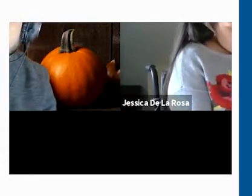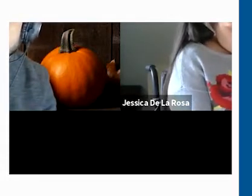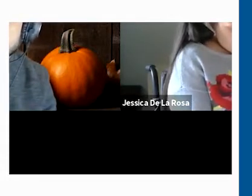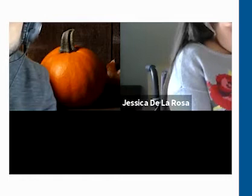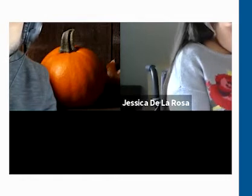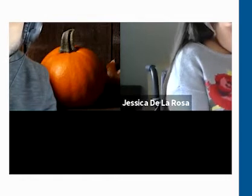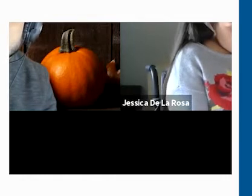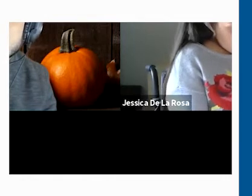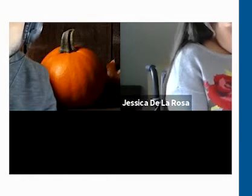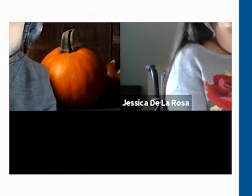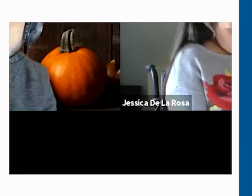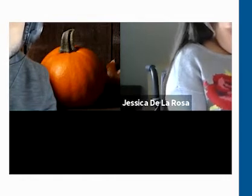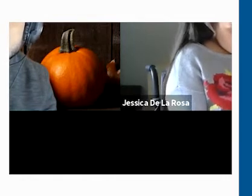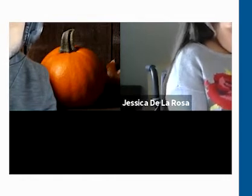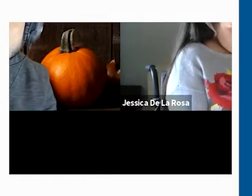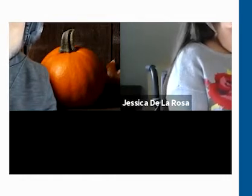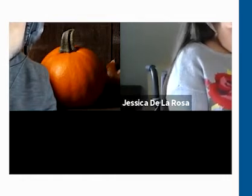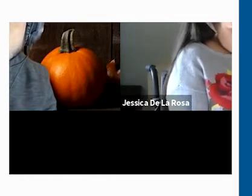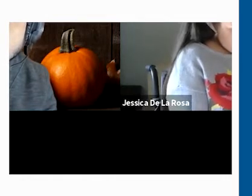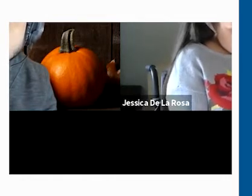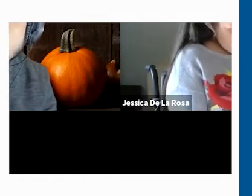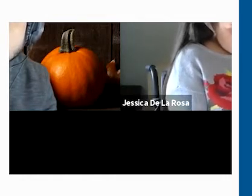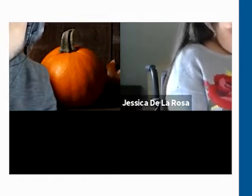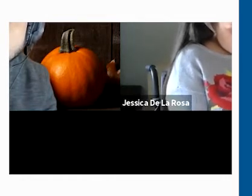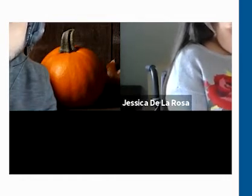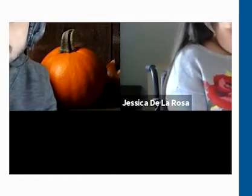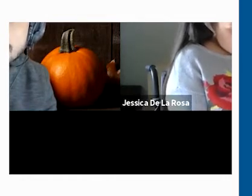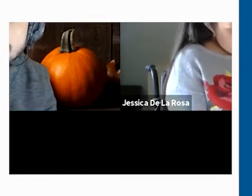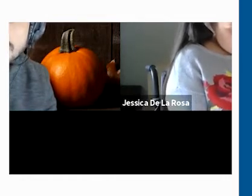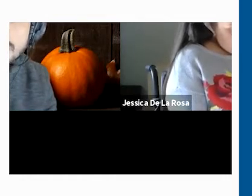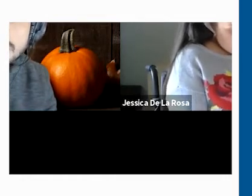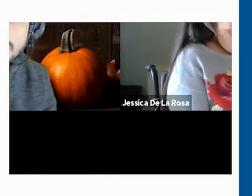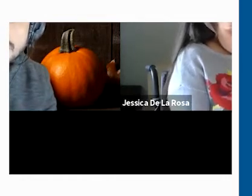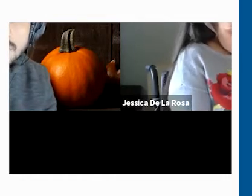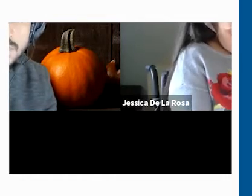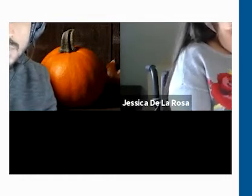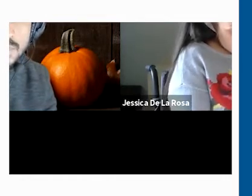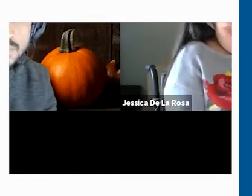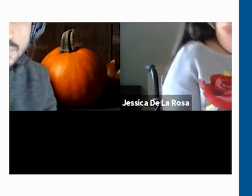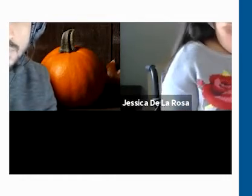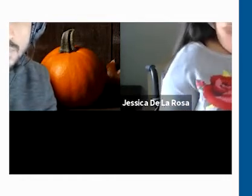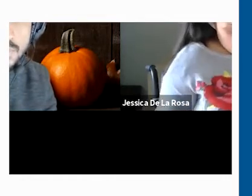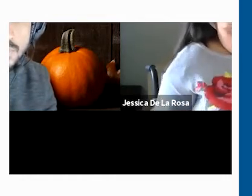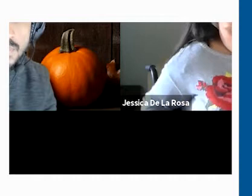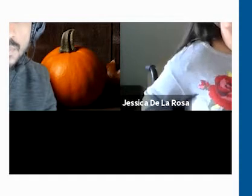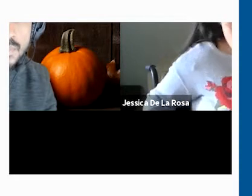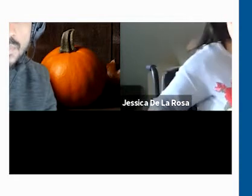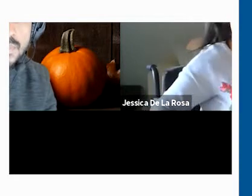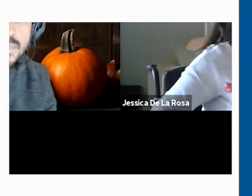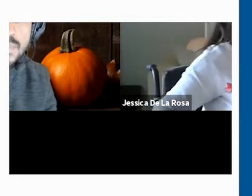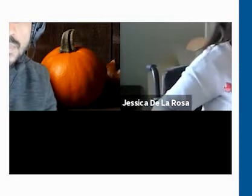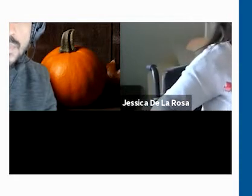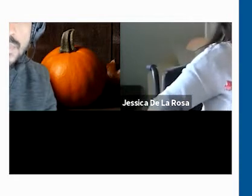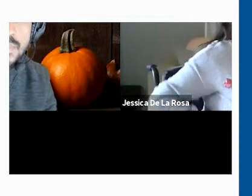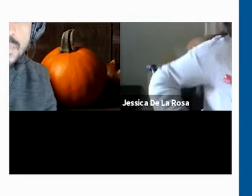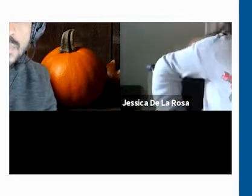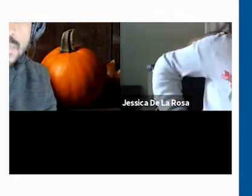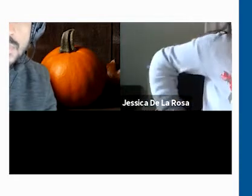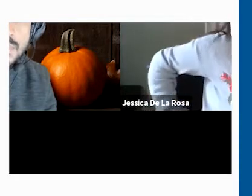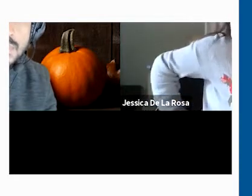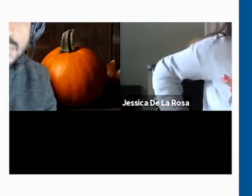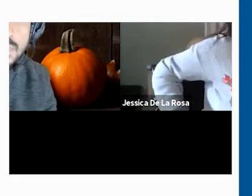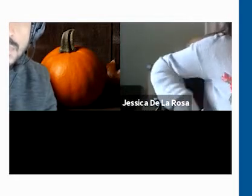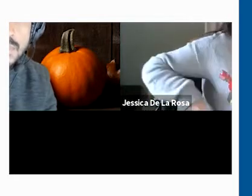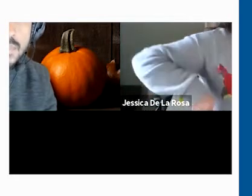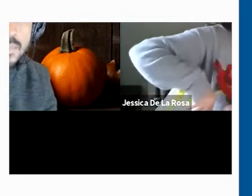I'll list some of them right now. We have a stockpile of medical equipment for those who have to evacuate and don't have, say, their wheelchair or